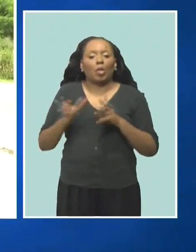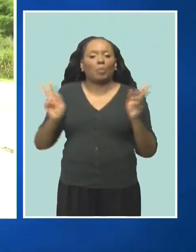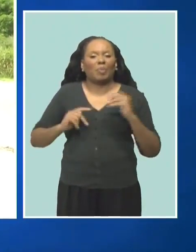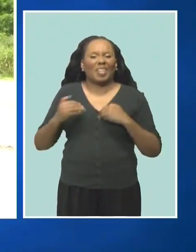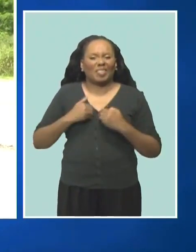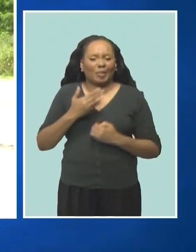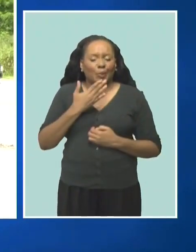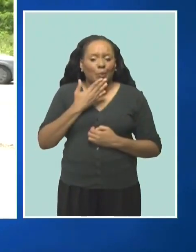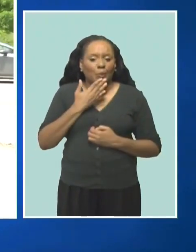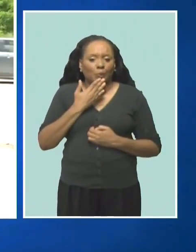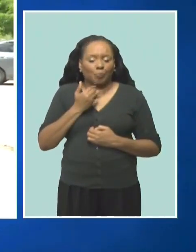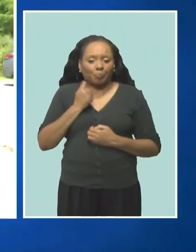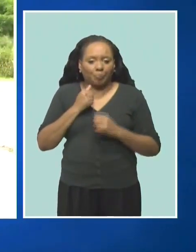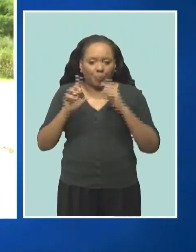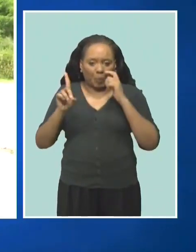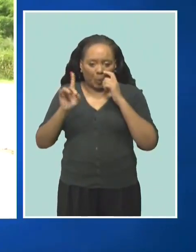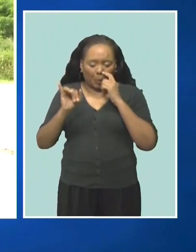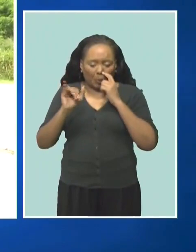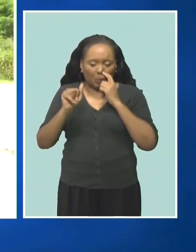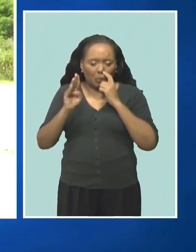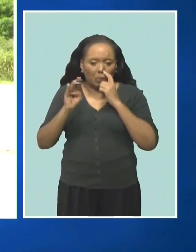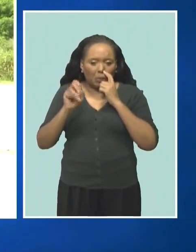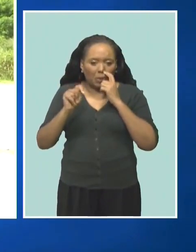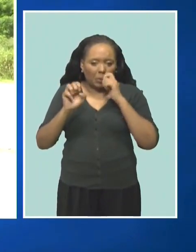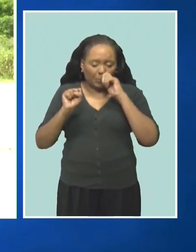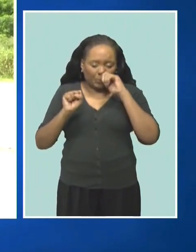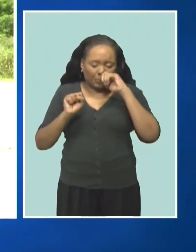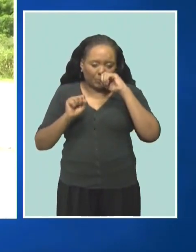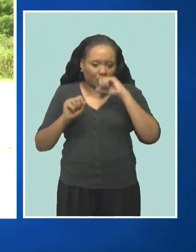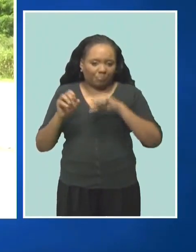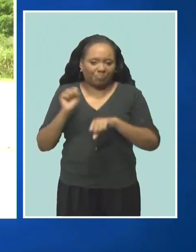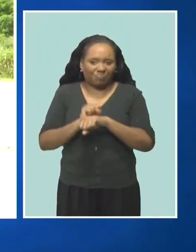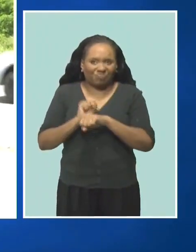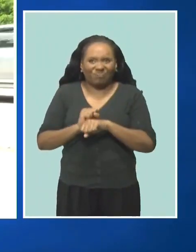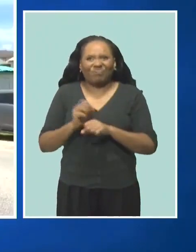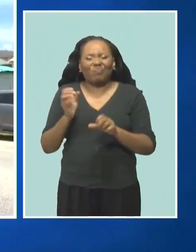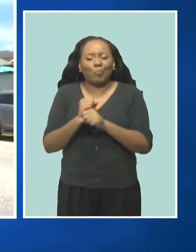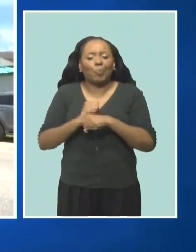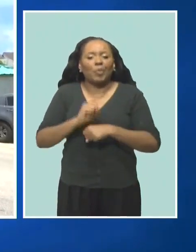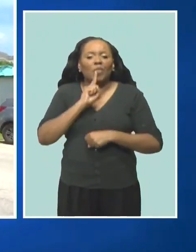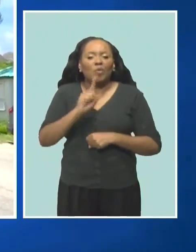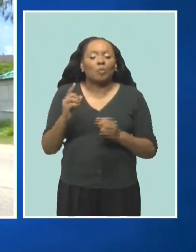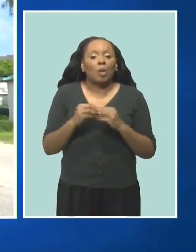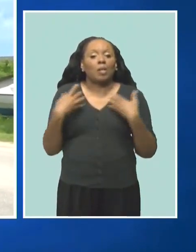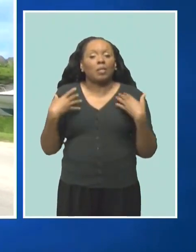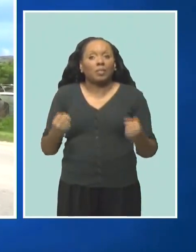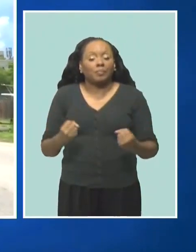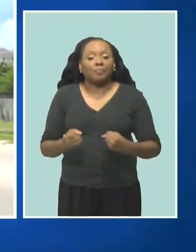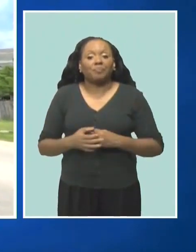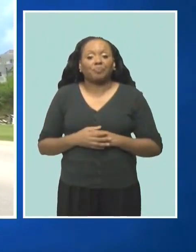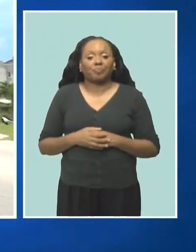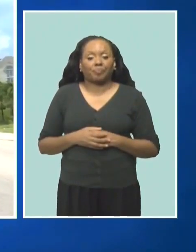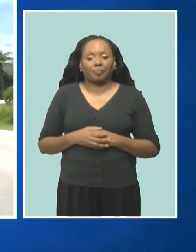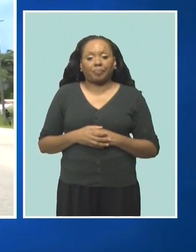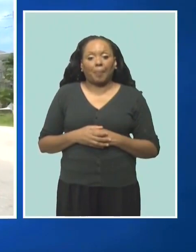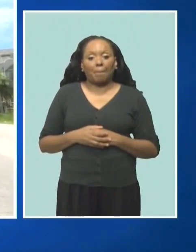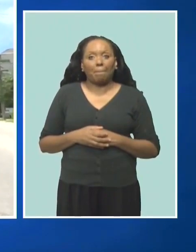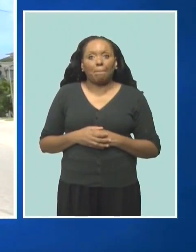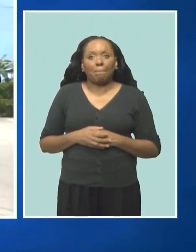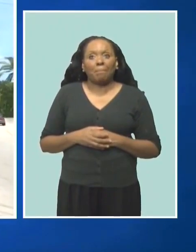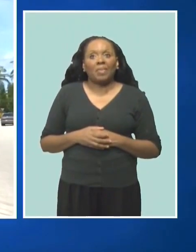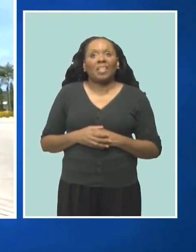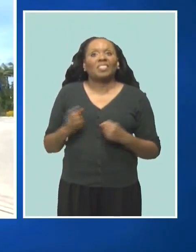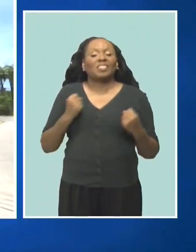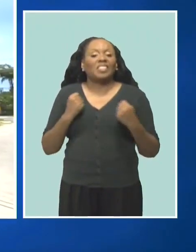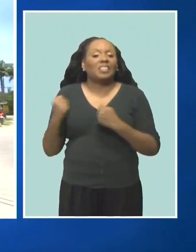island. So we're working to minimize that and make it healthier. Ms. Sobers tells the business report the mobile